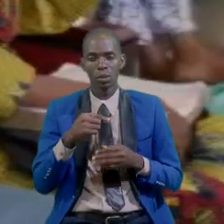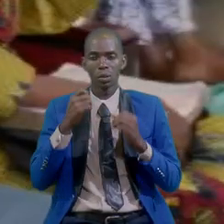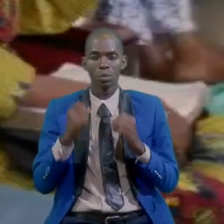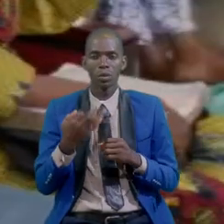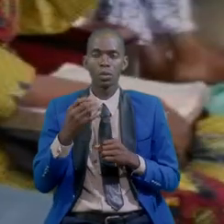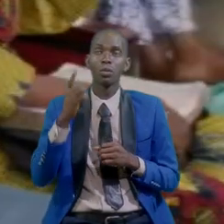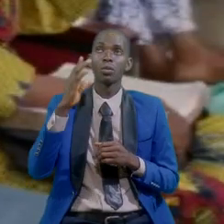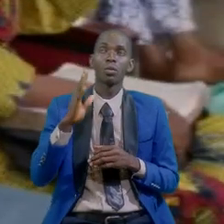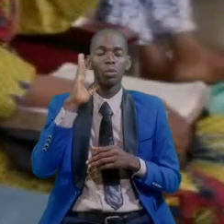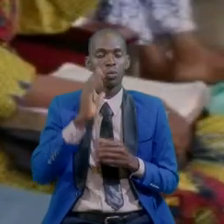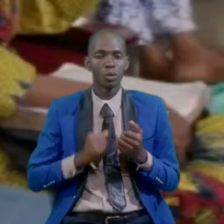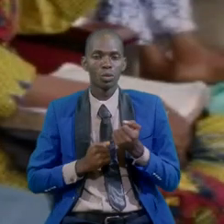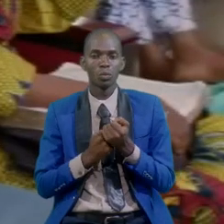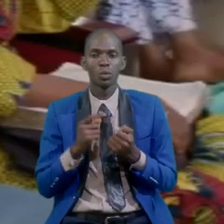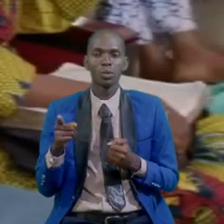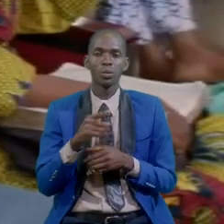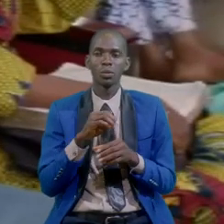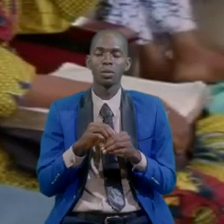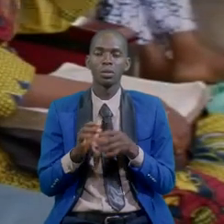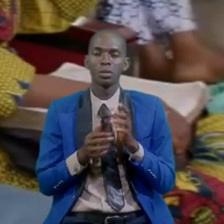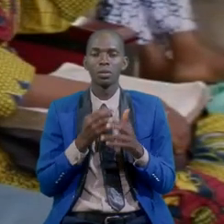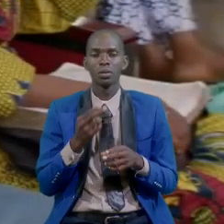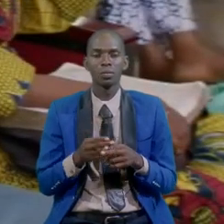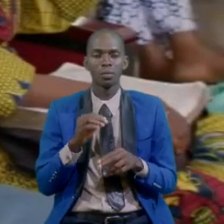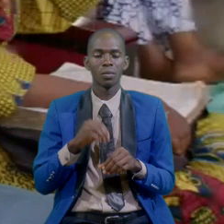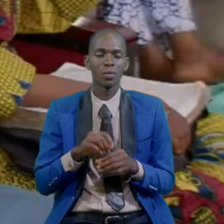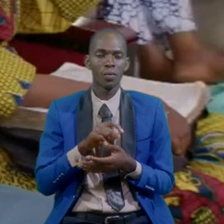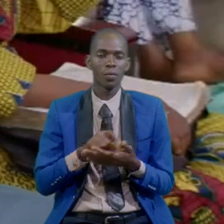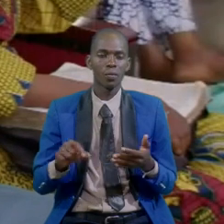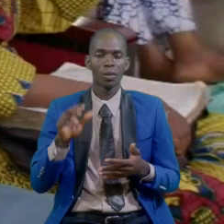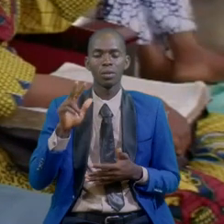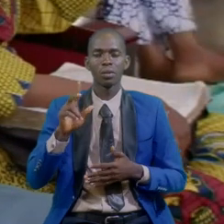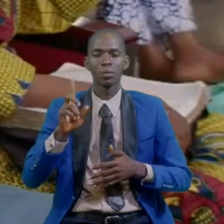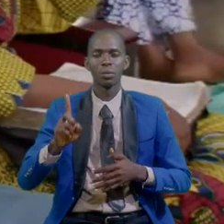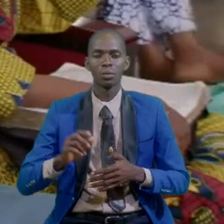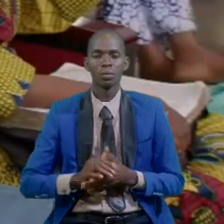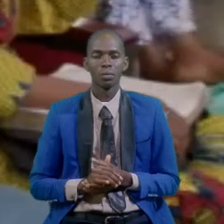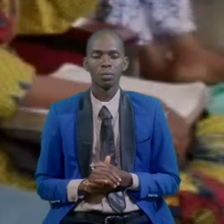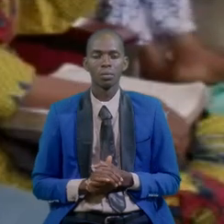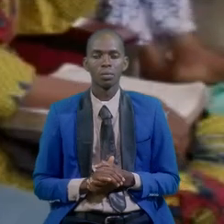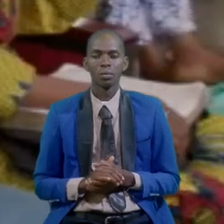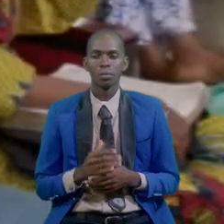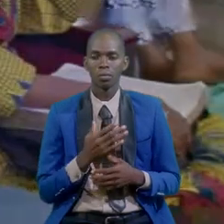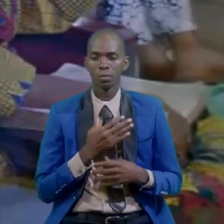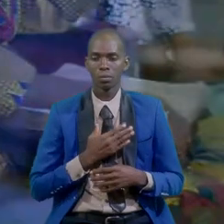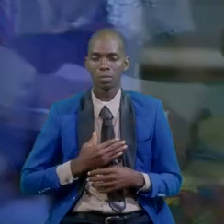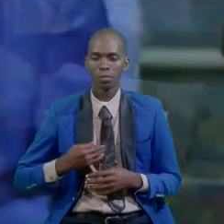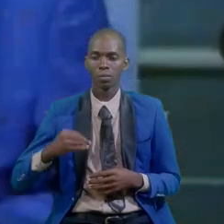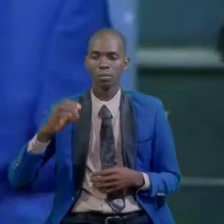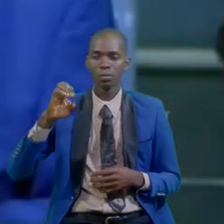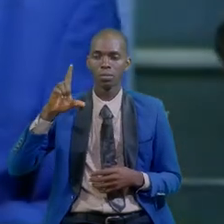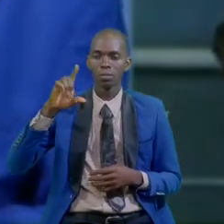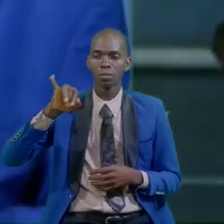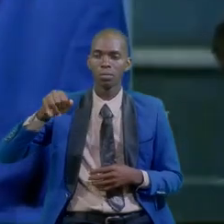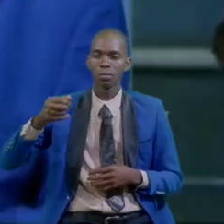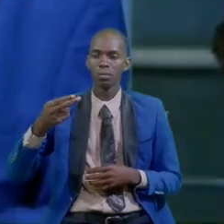through. Look at verse 31. In verse 31, and Elijah took 12 stones.